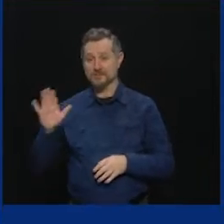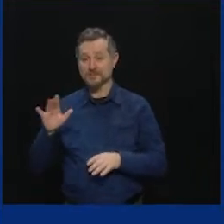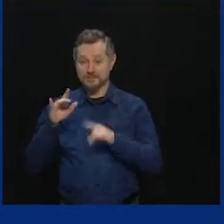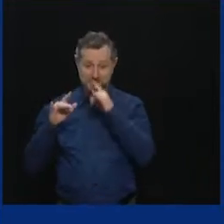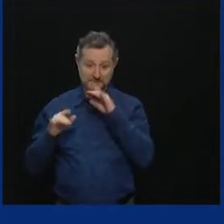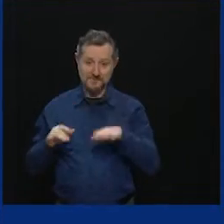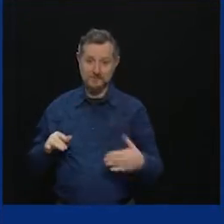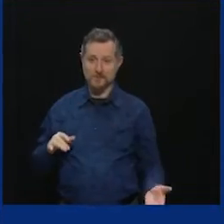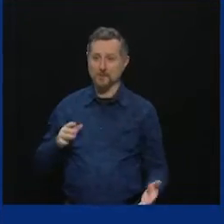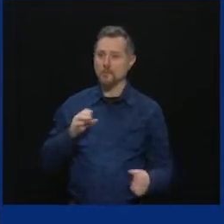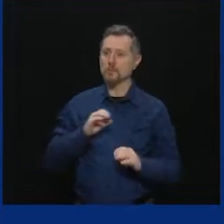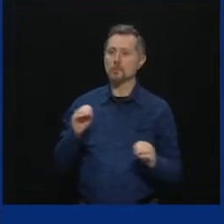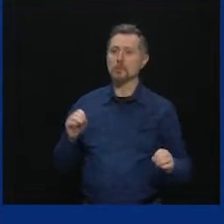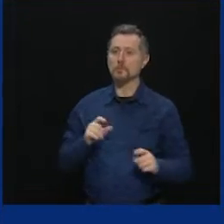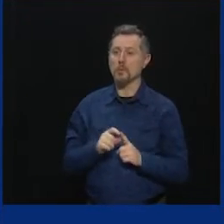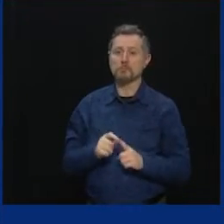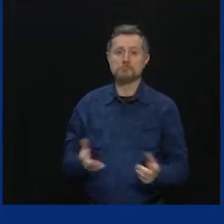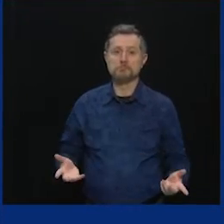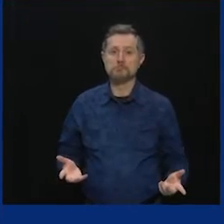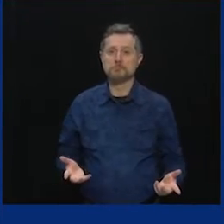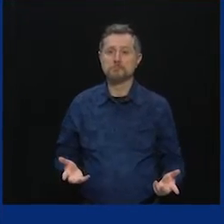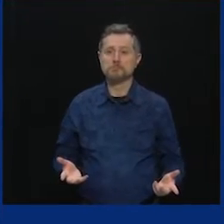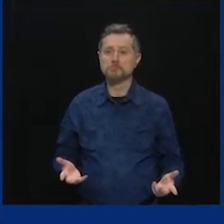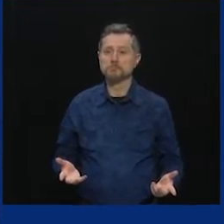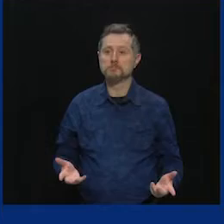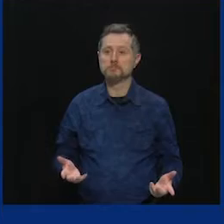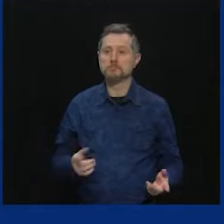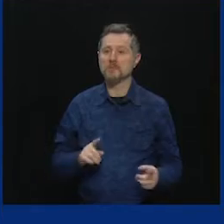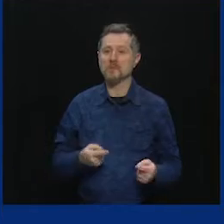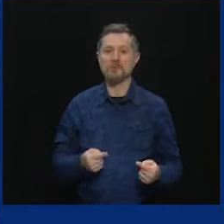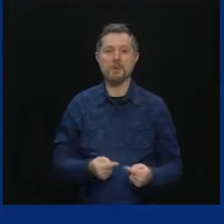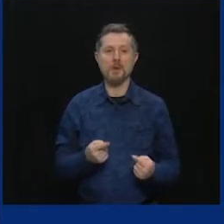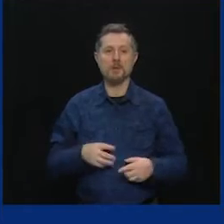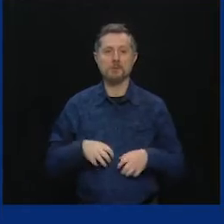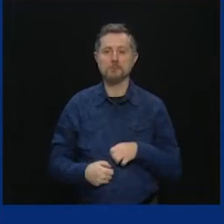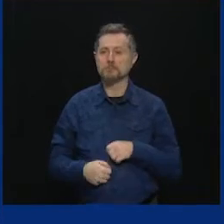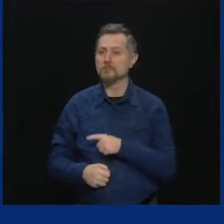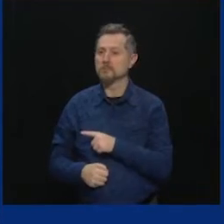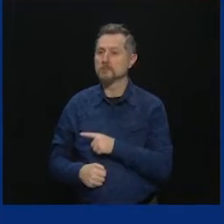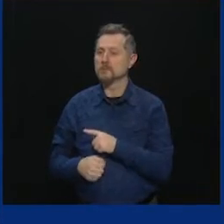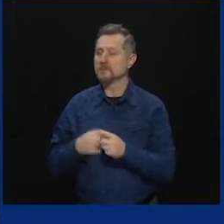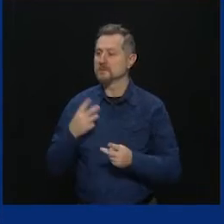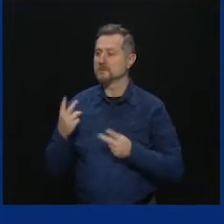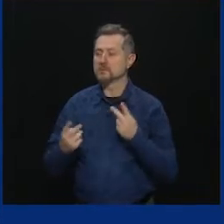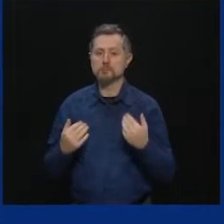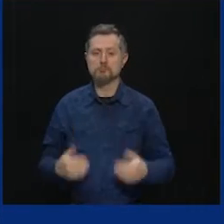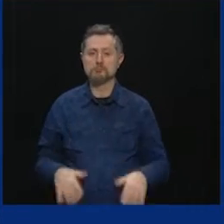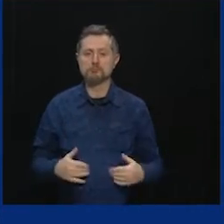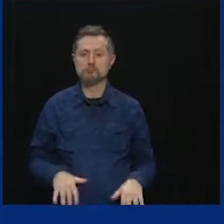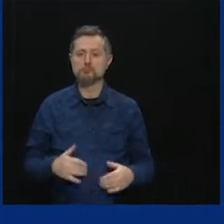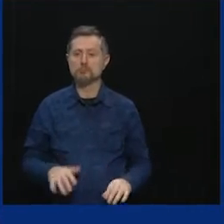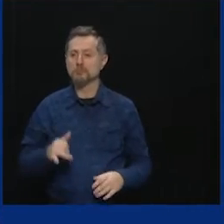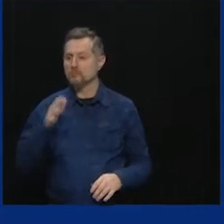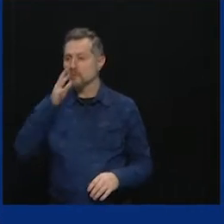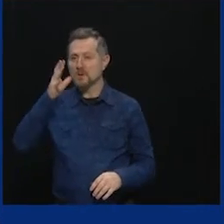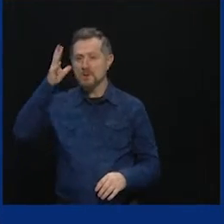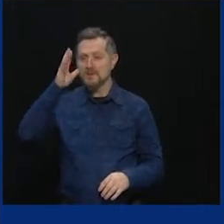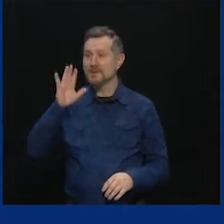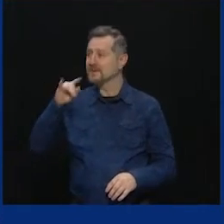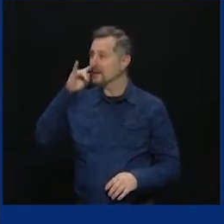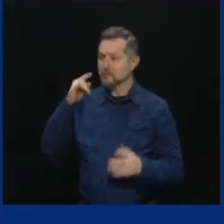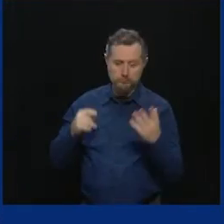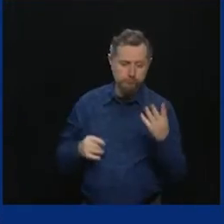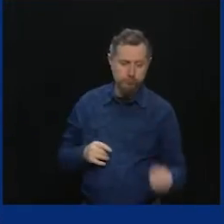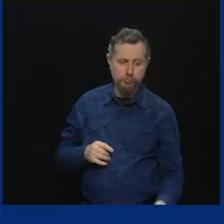except pain. Too many times I have sat with parents and eulogized young people that have died at the hands of